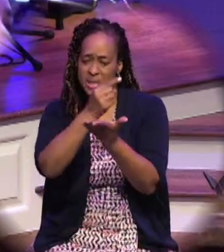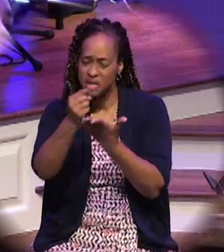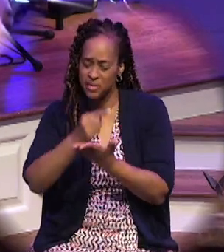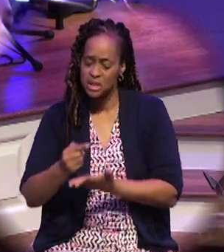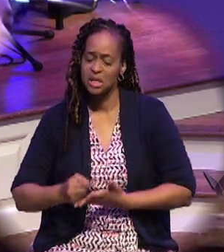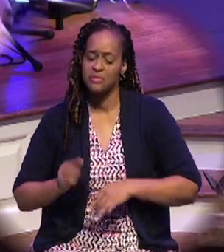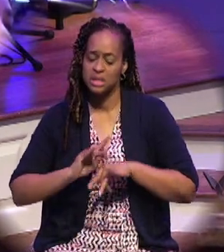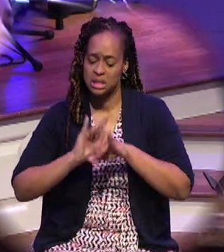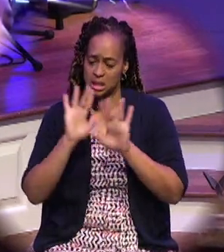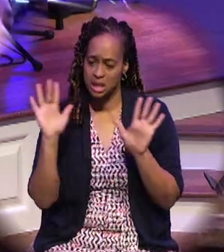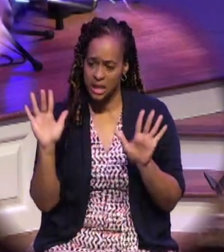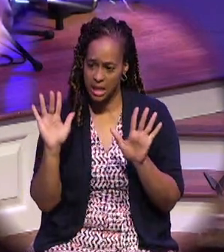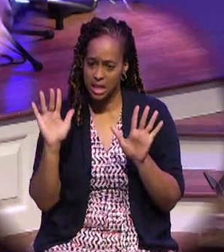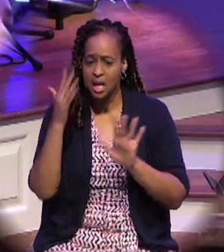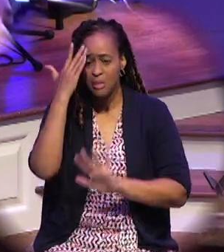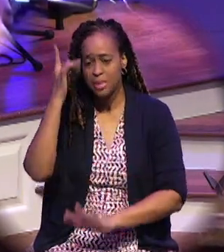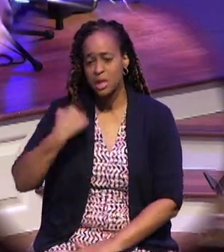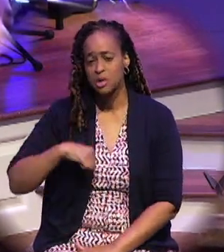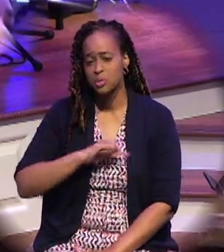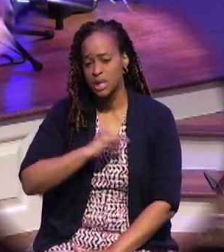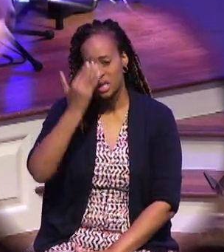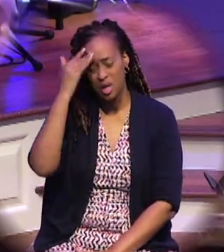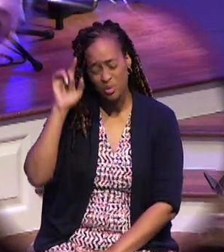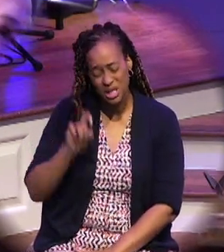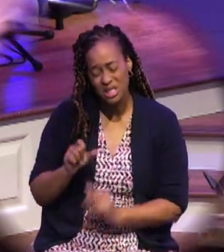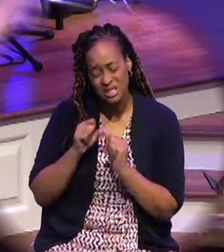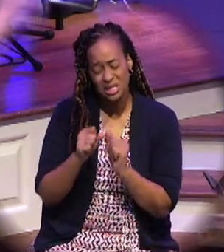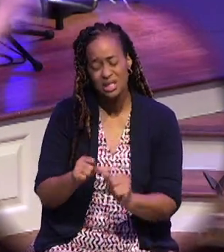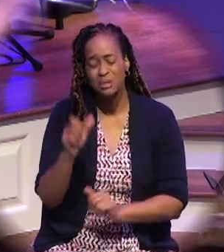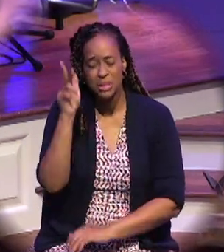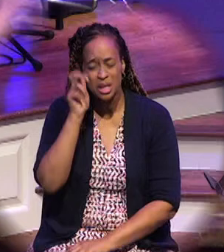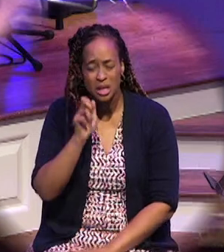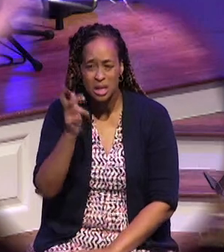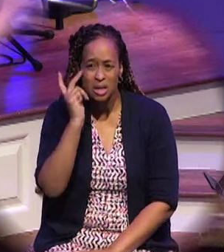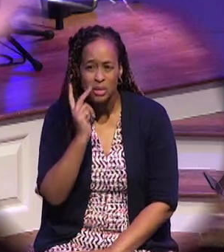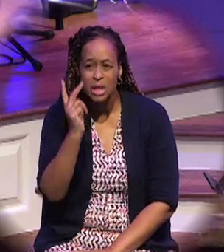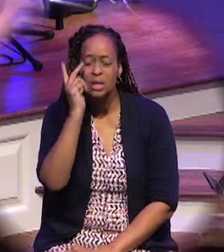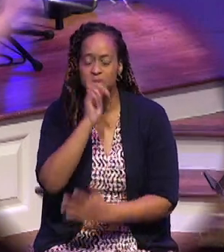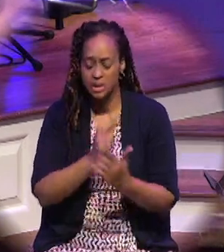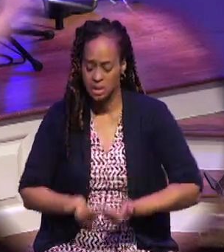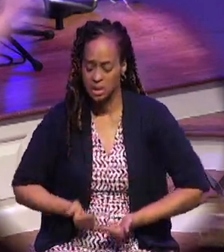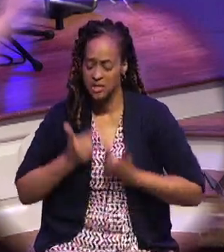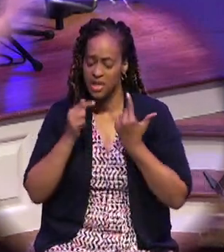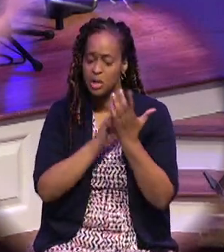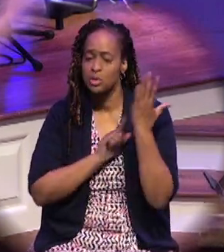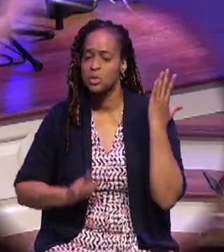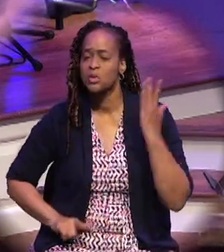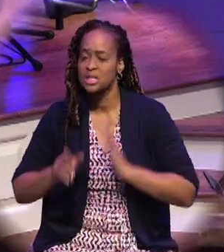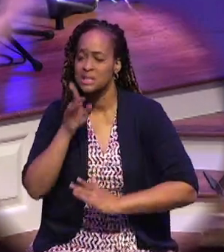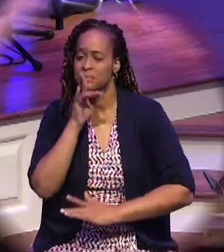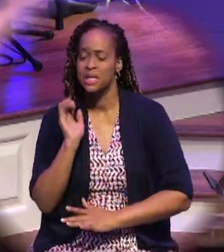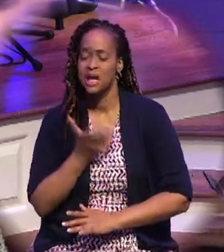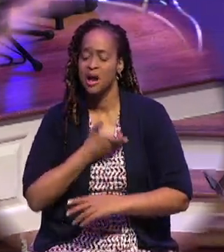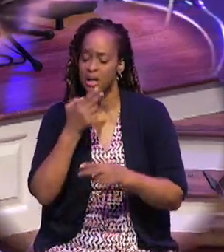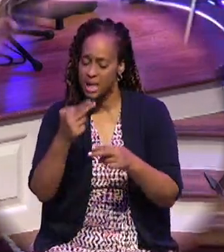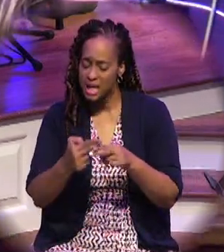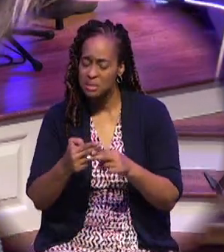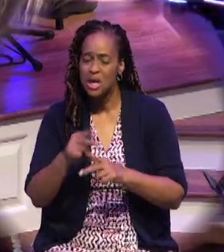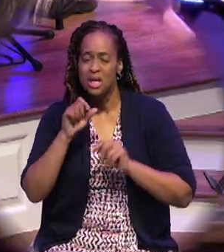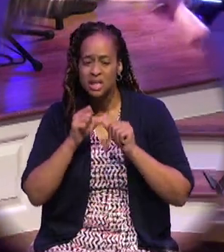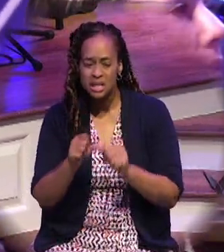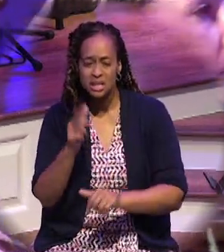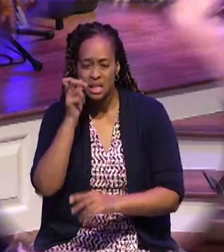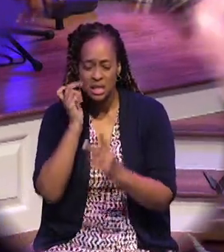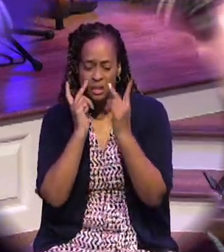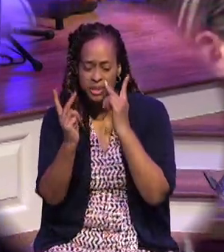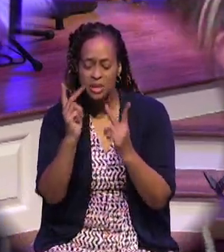Sunday because we know we need to keep hearing the living Lord speak our names. We need to keep hearing